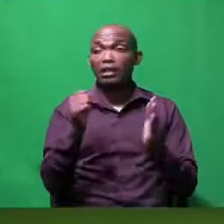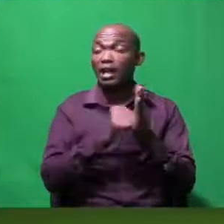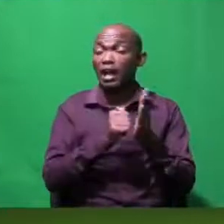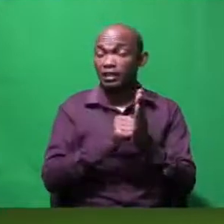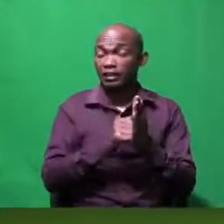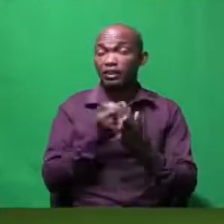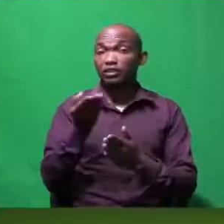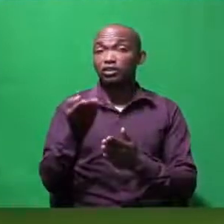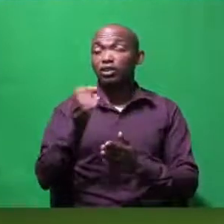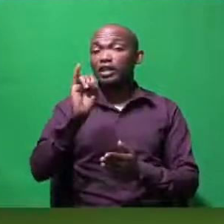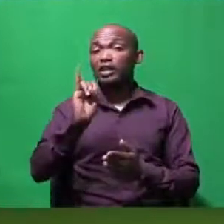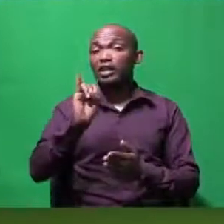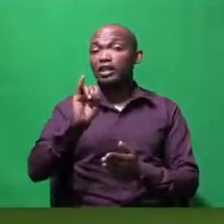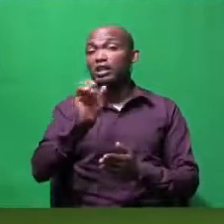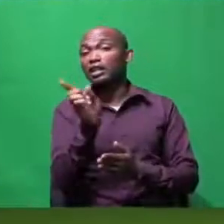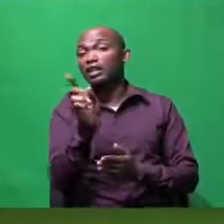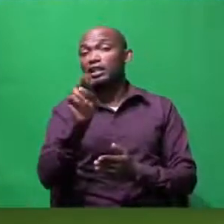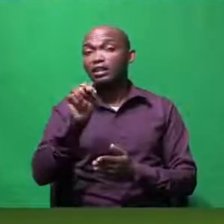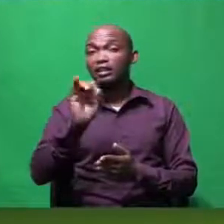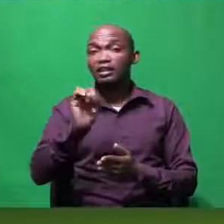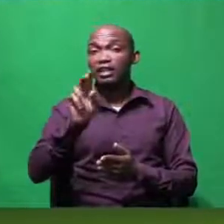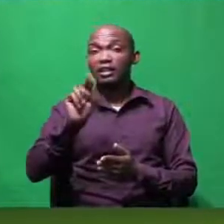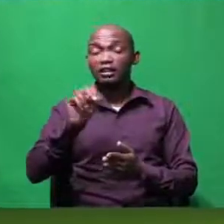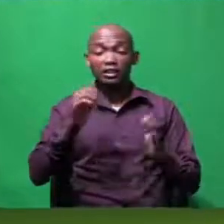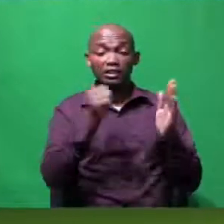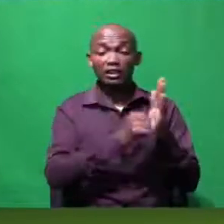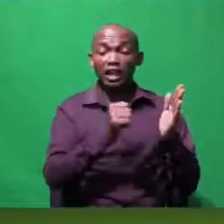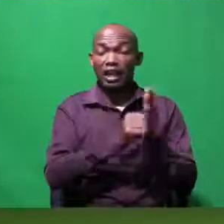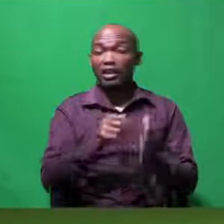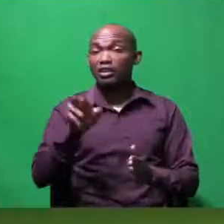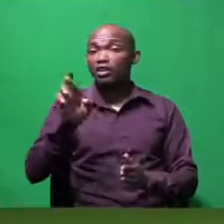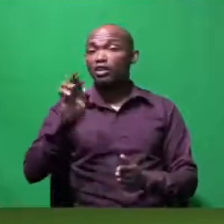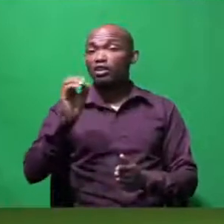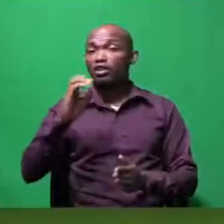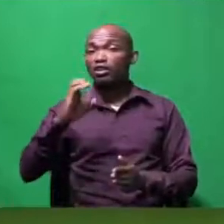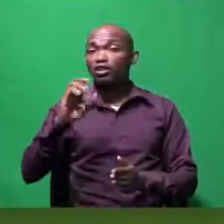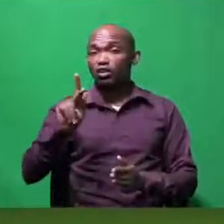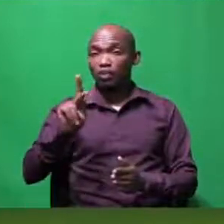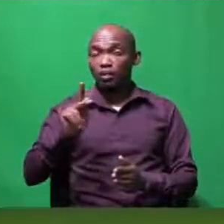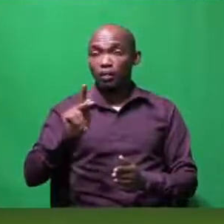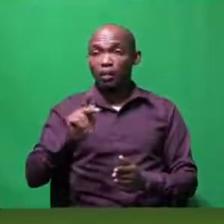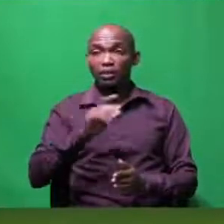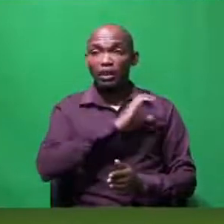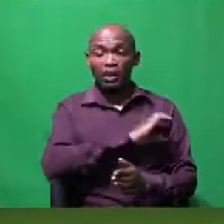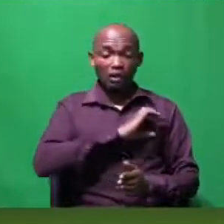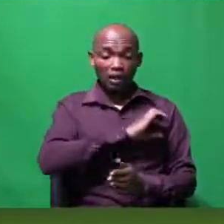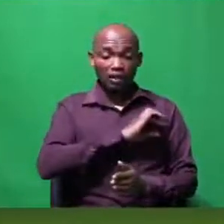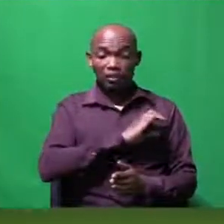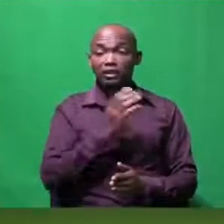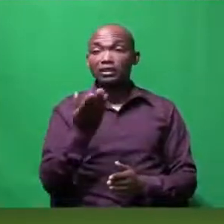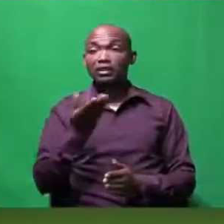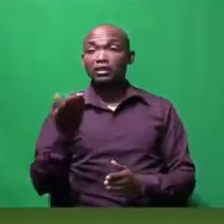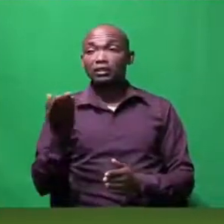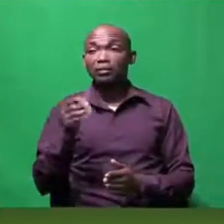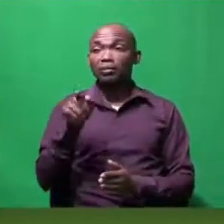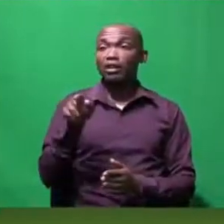So igneous rock is hardy rock, my student. A second characteristic here